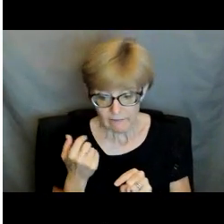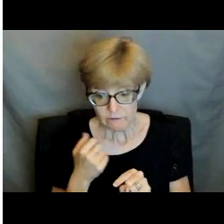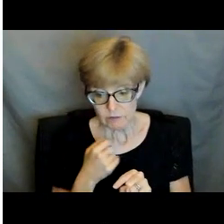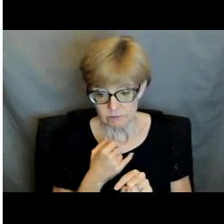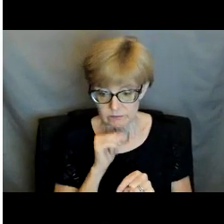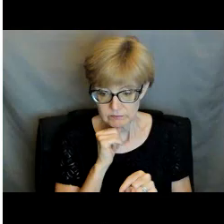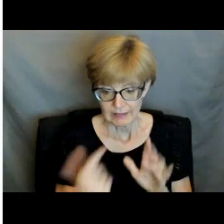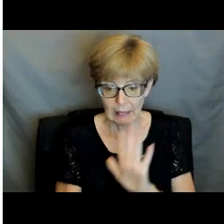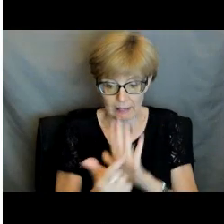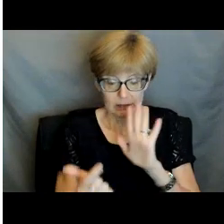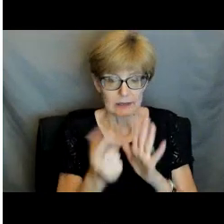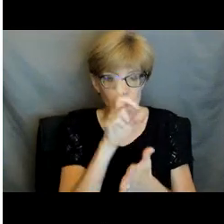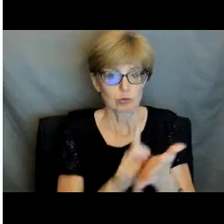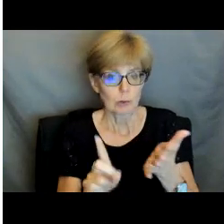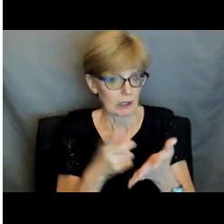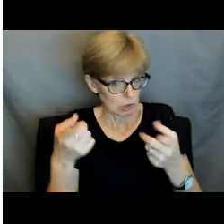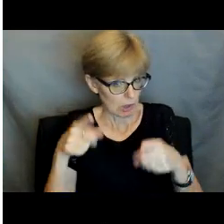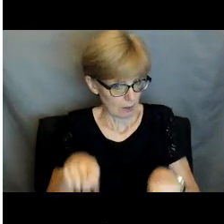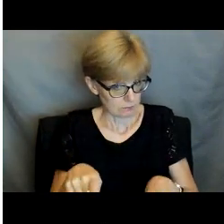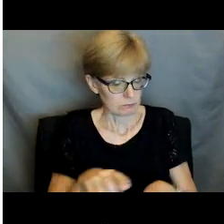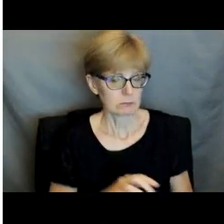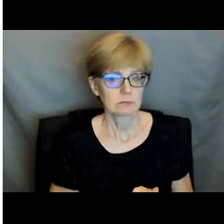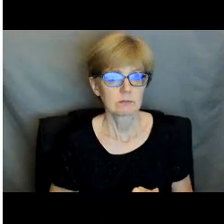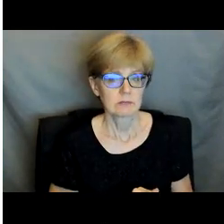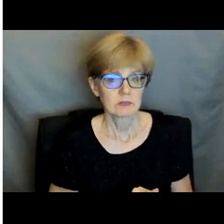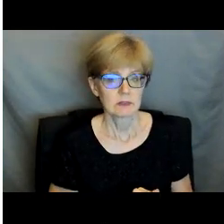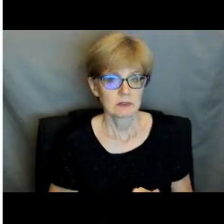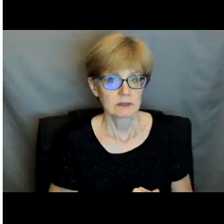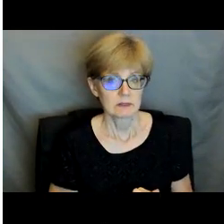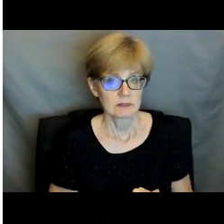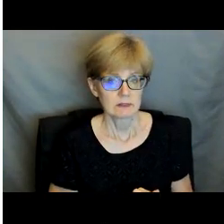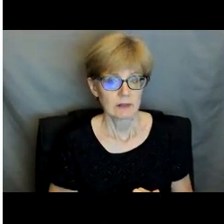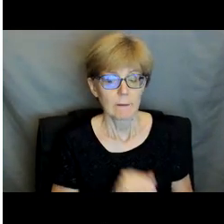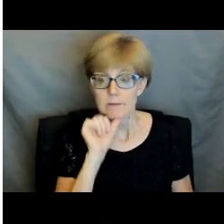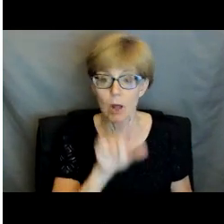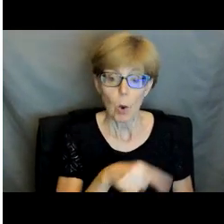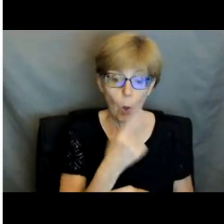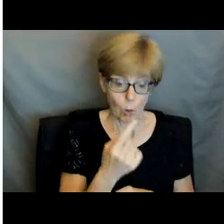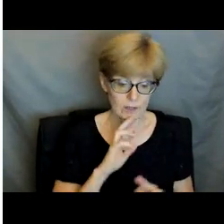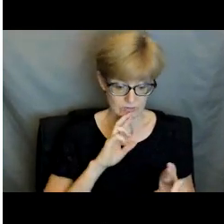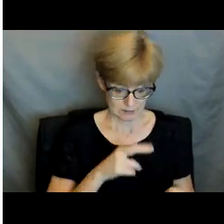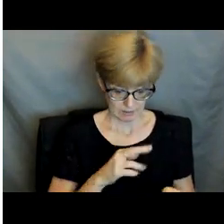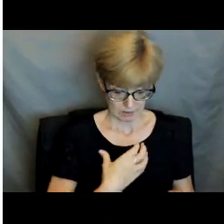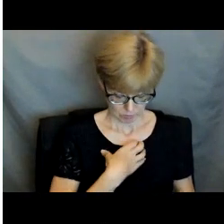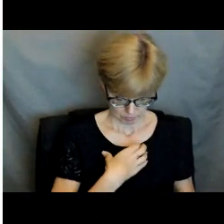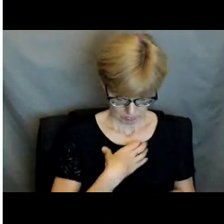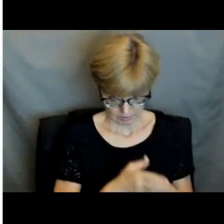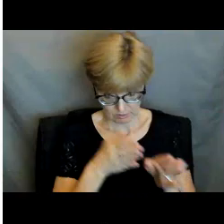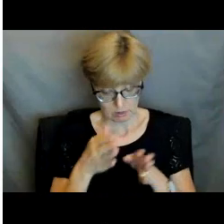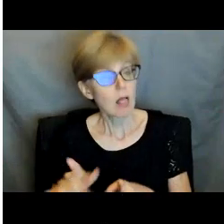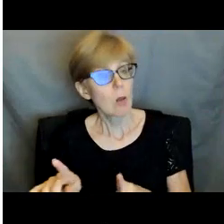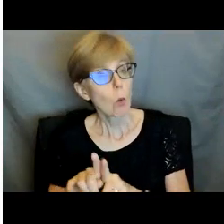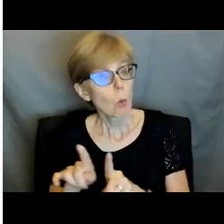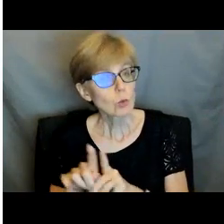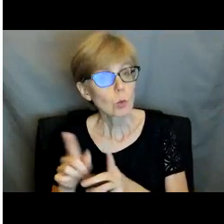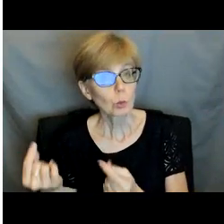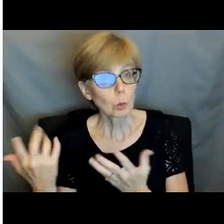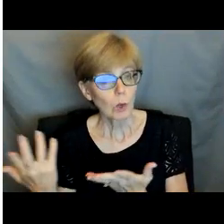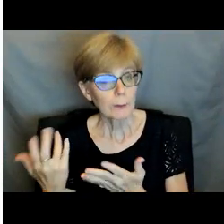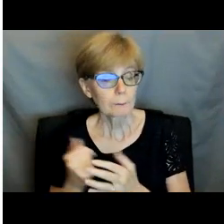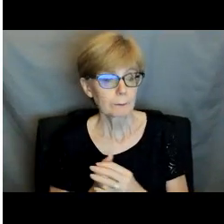has occurred. But beyond simply responding to complaints as they come into our agency, we also work to